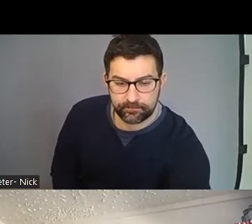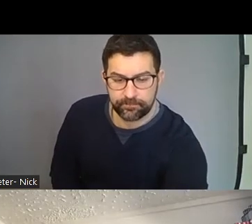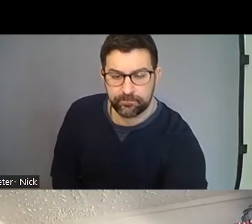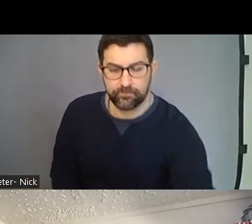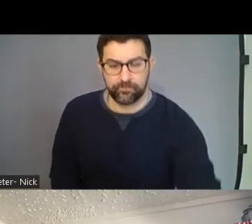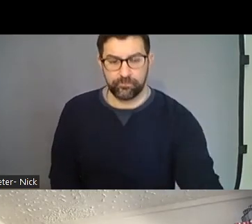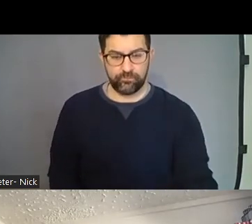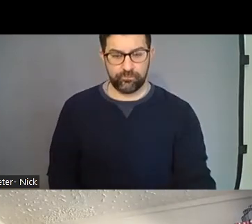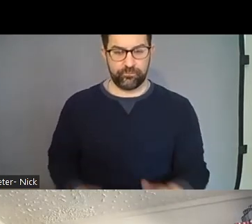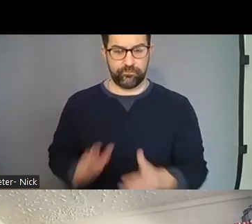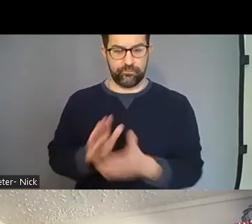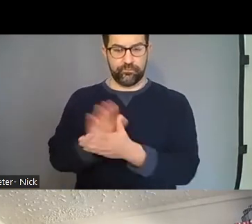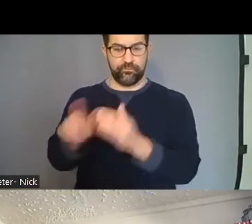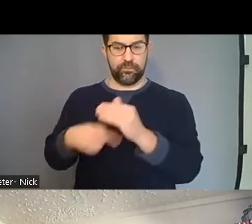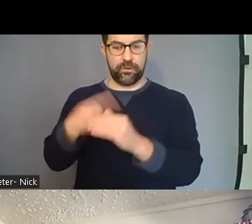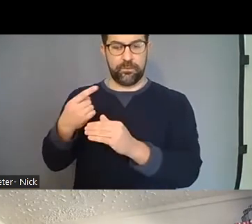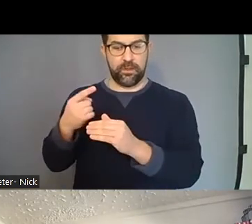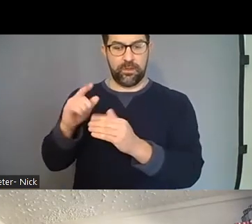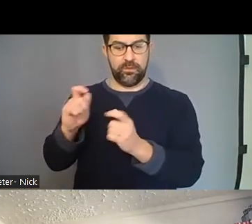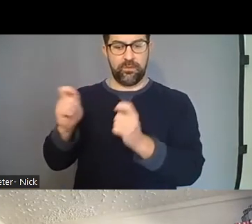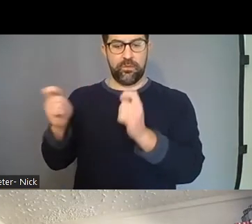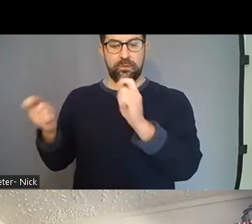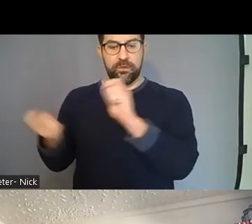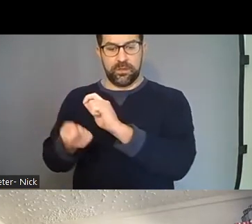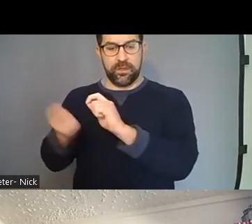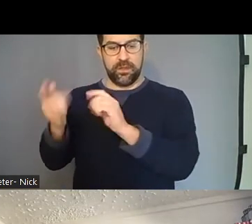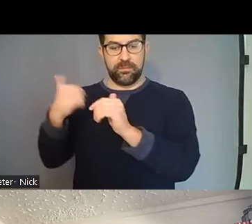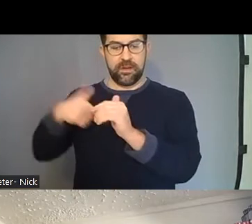to, they even don't ask us, they expect us to conform. So